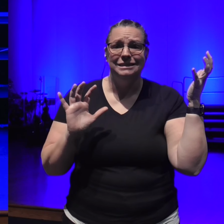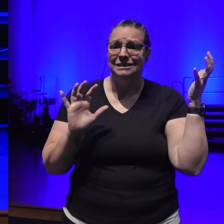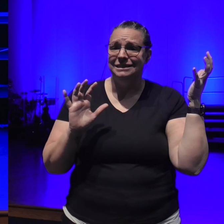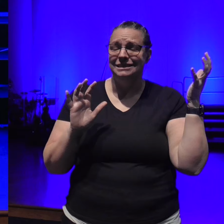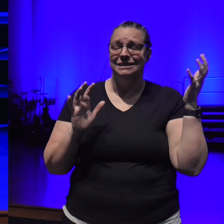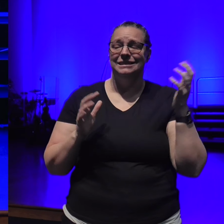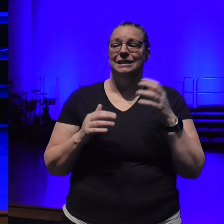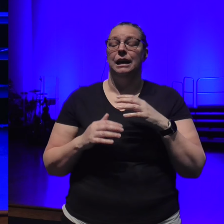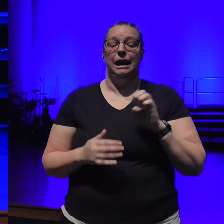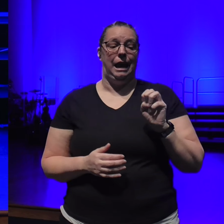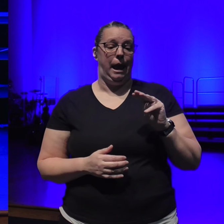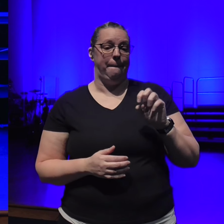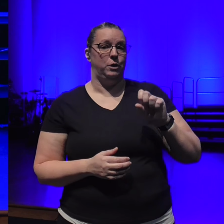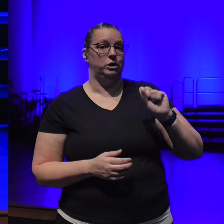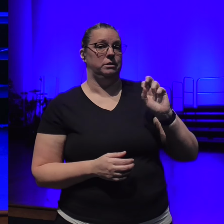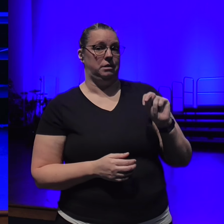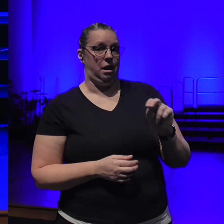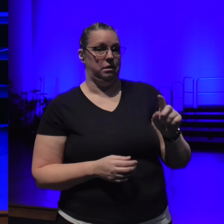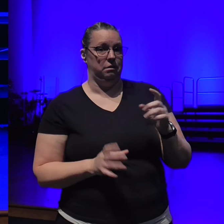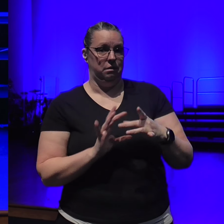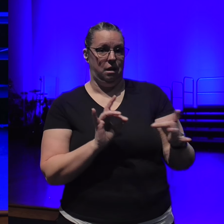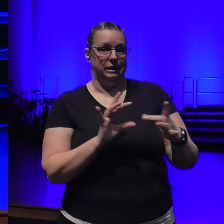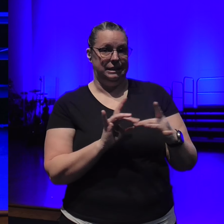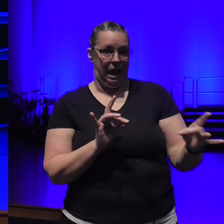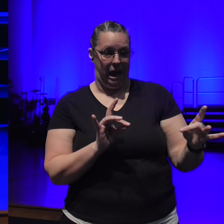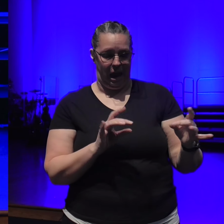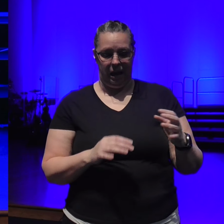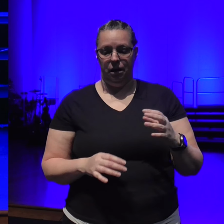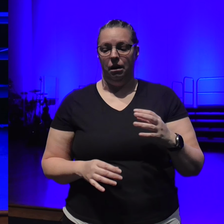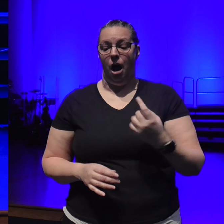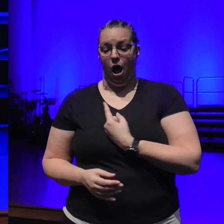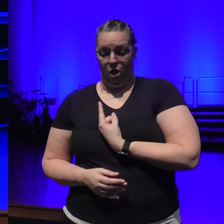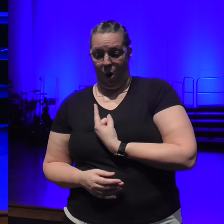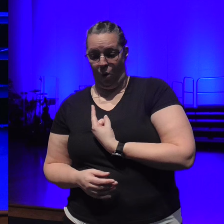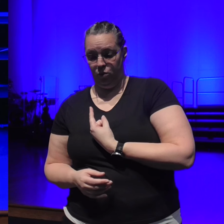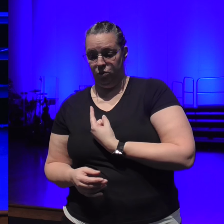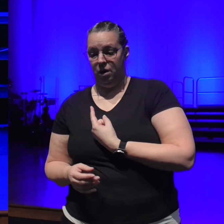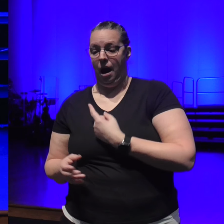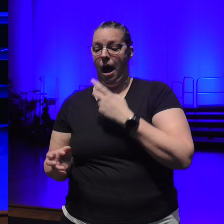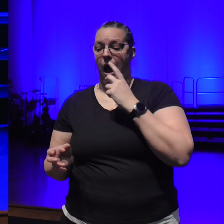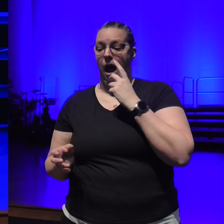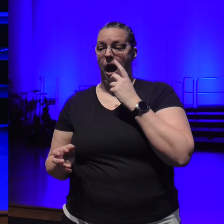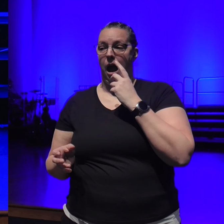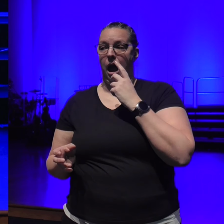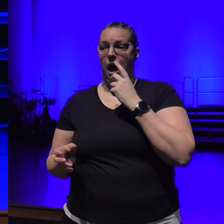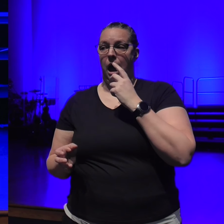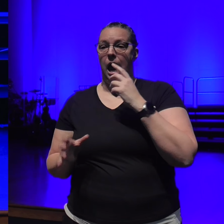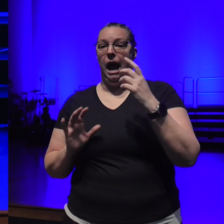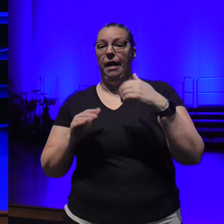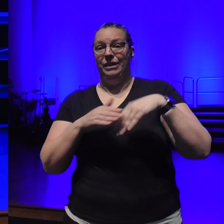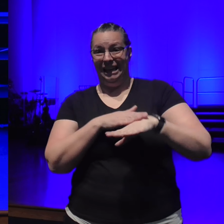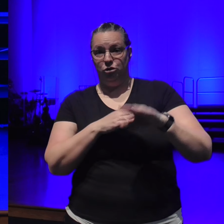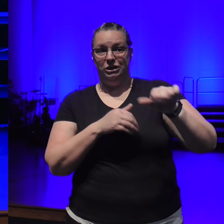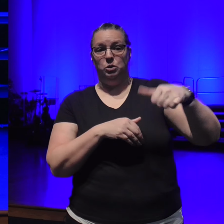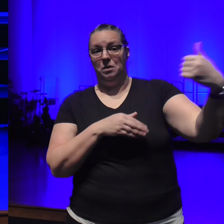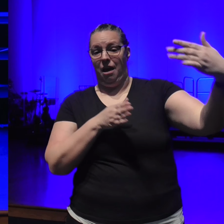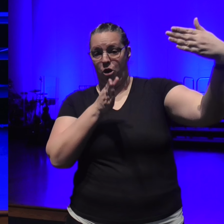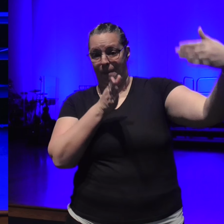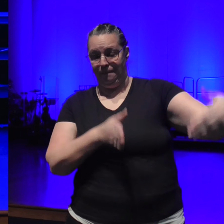also said, "Alone I am sincere. At the entrance of another person, hypocrisy begins."